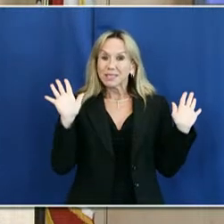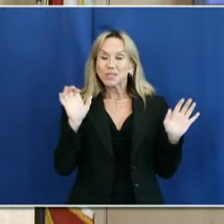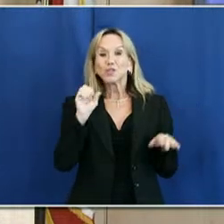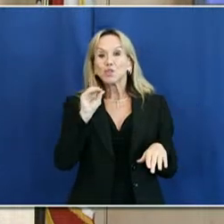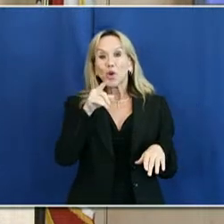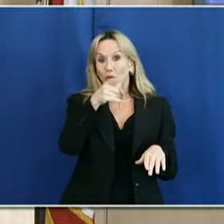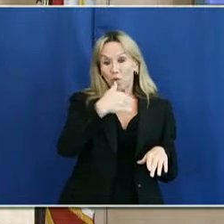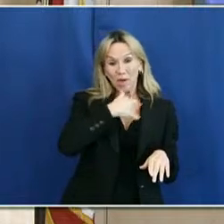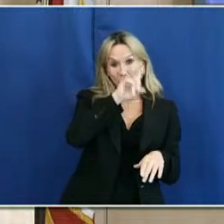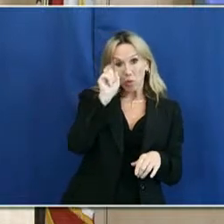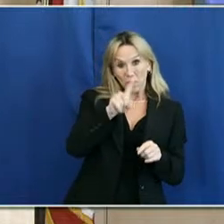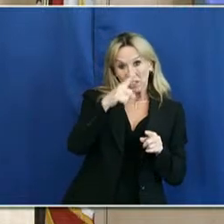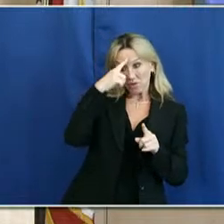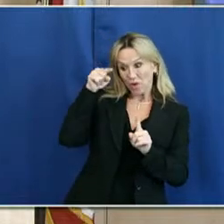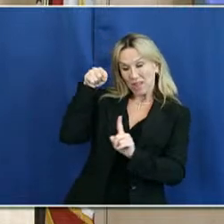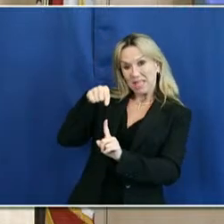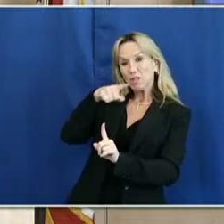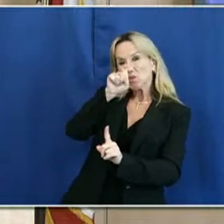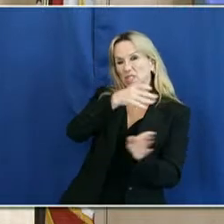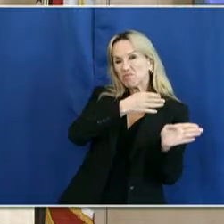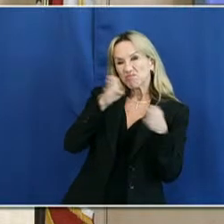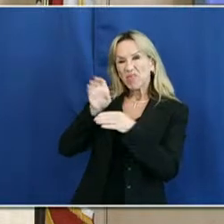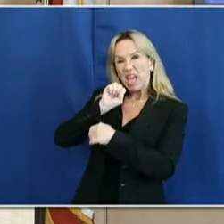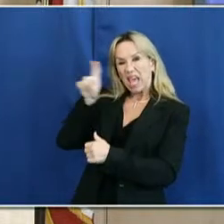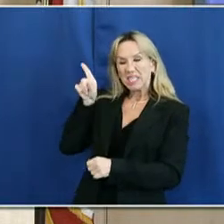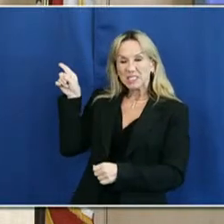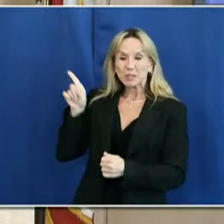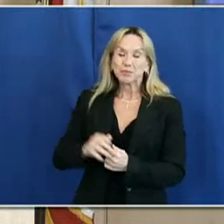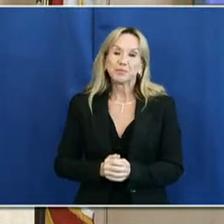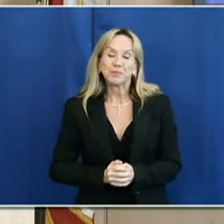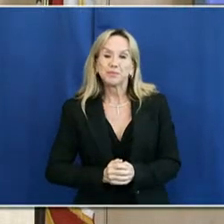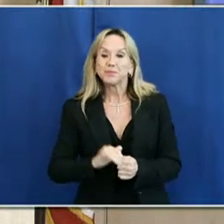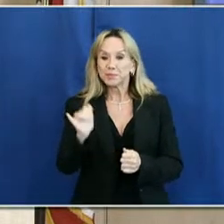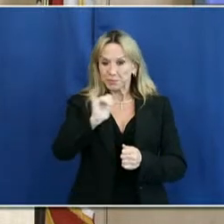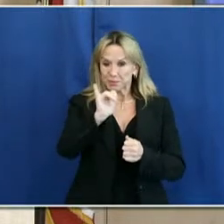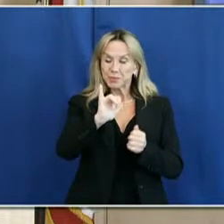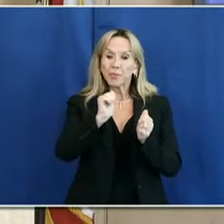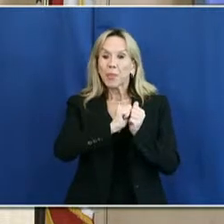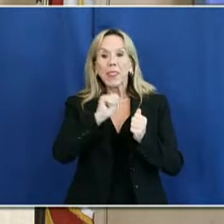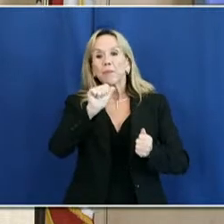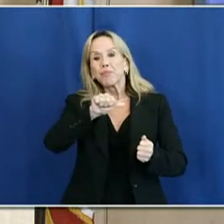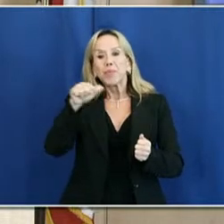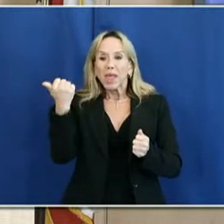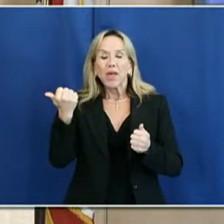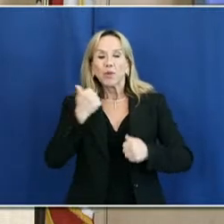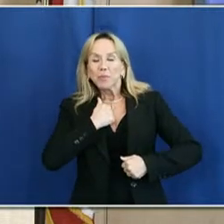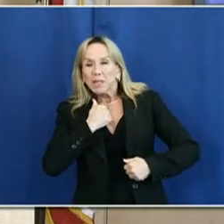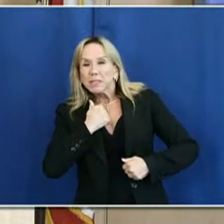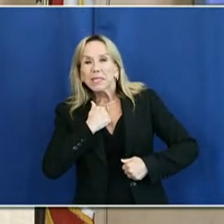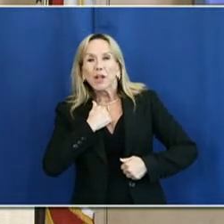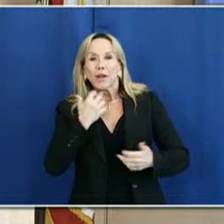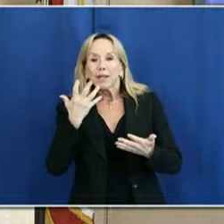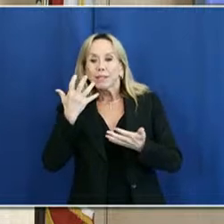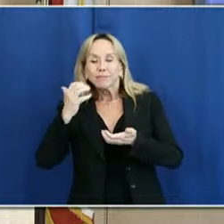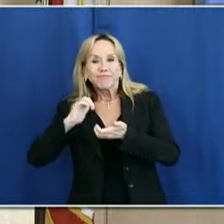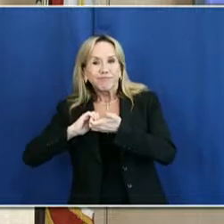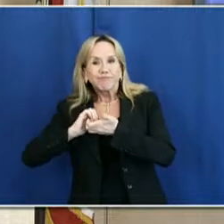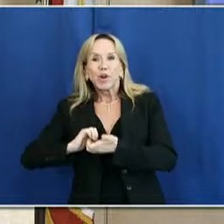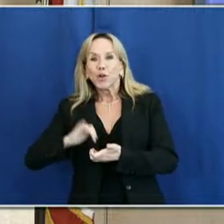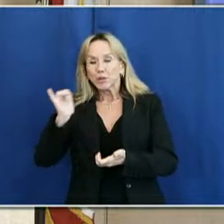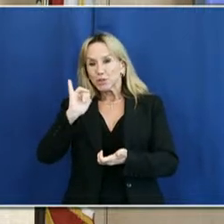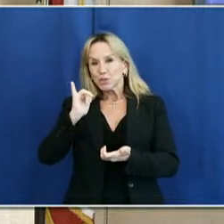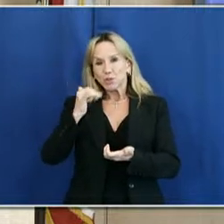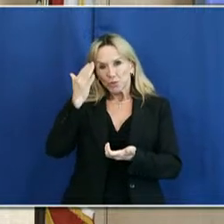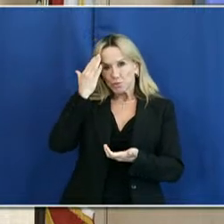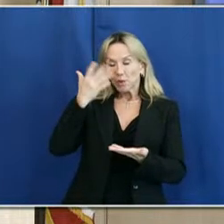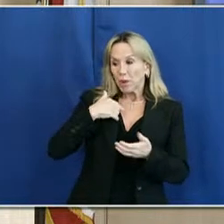be directed towards them, just as we work with our military partners for any cases that are on military bases, or we work with